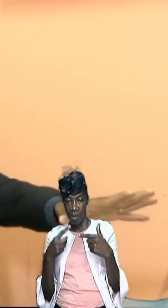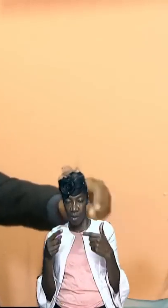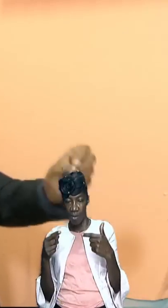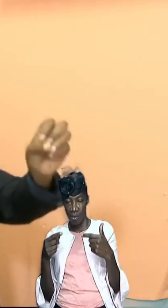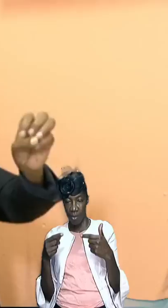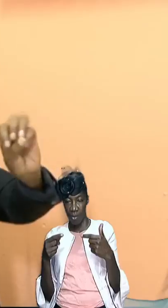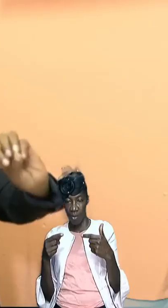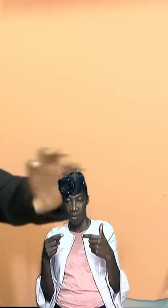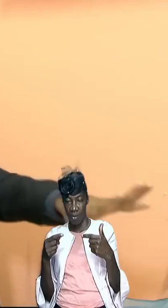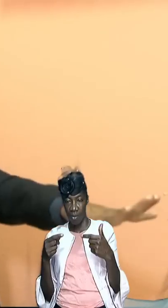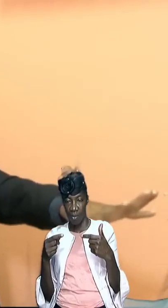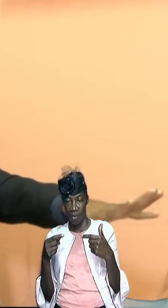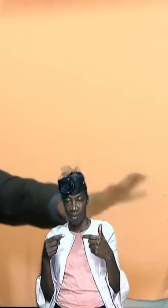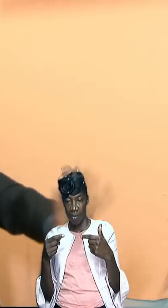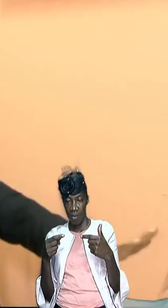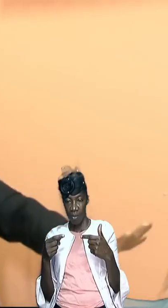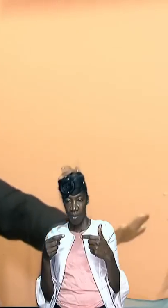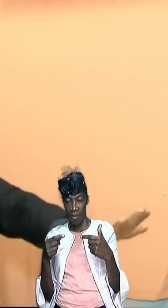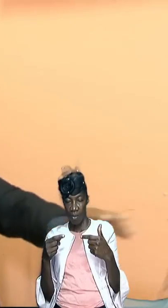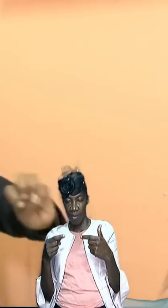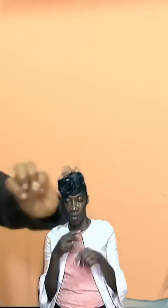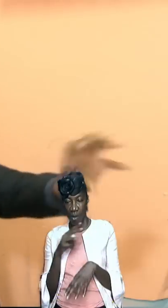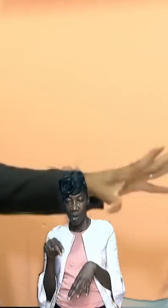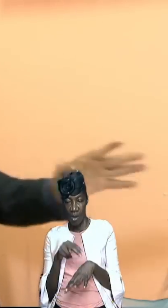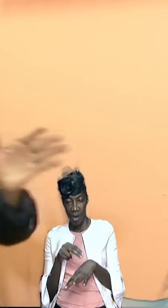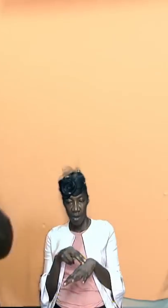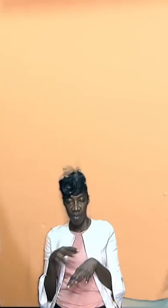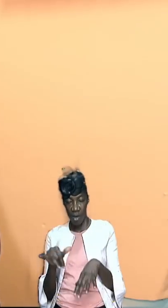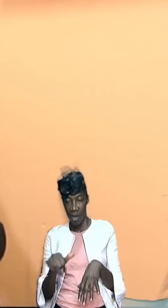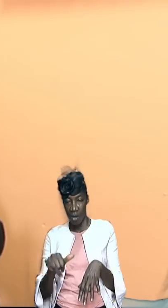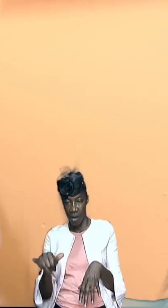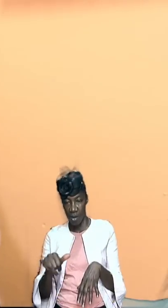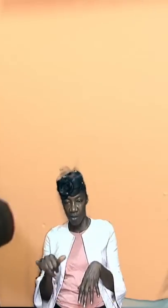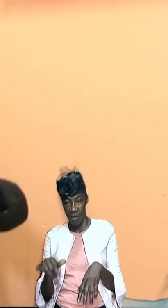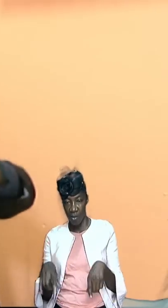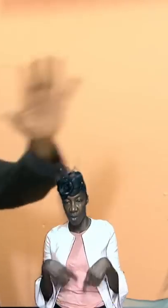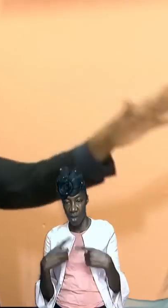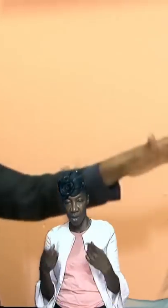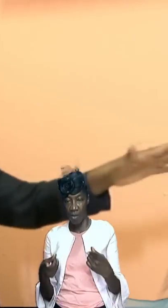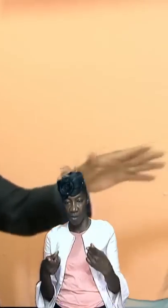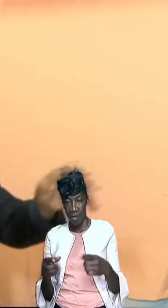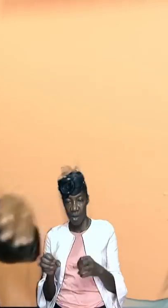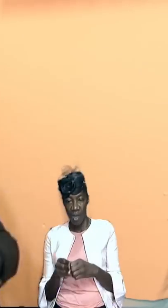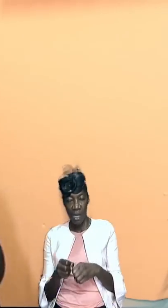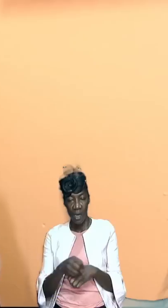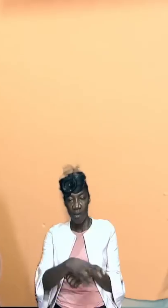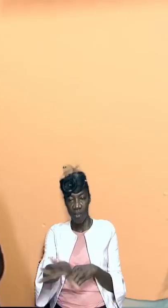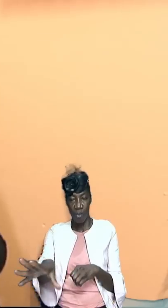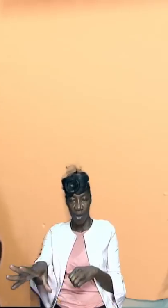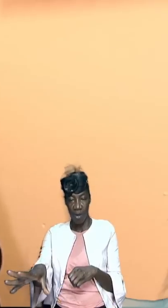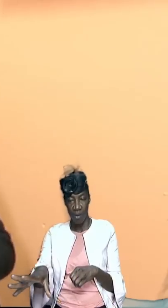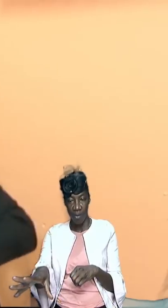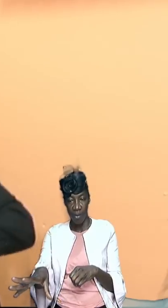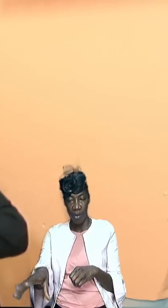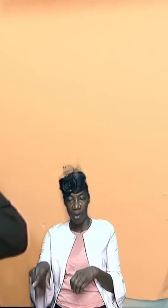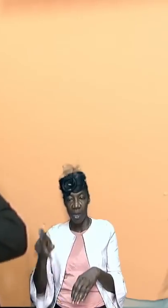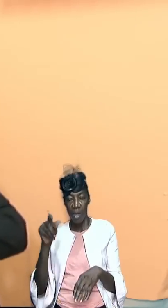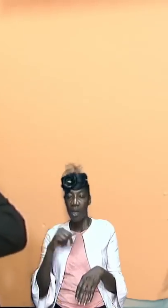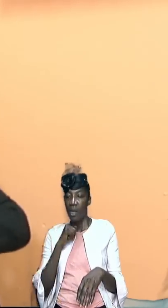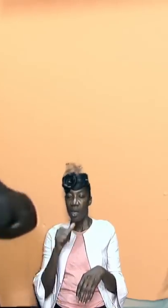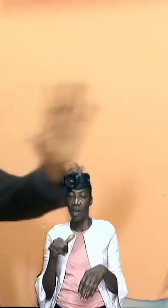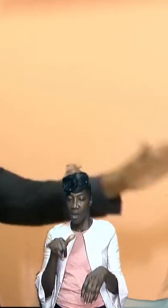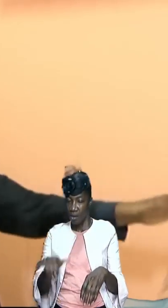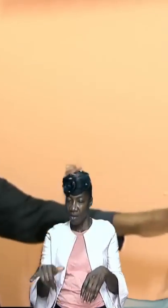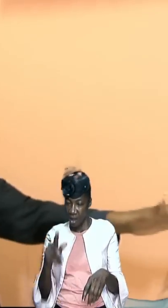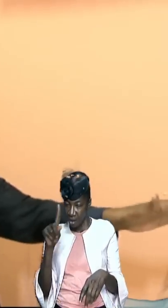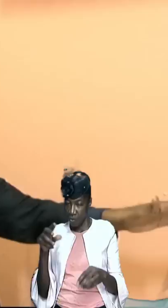with dogs, you know. And of course, it happened naturally also where they go and they mate and they spread out, because they wouldn't just stay one place. They, more